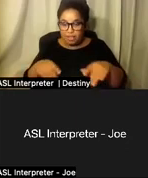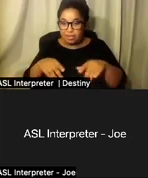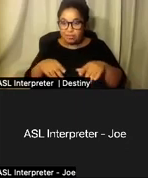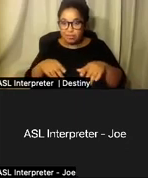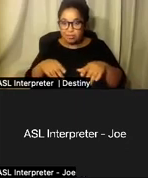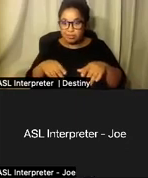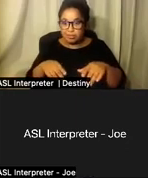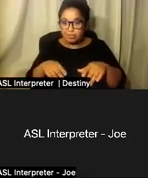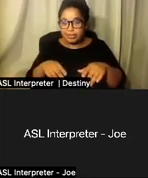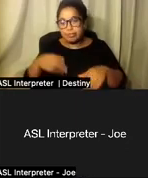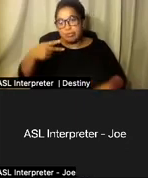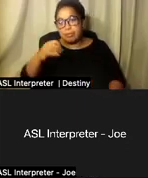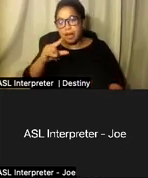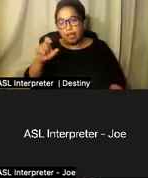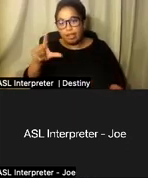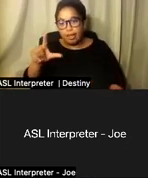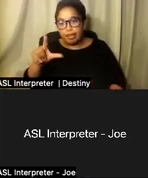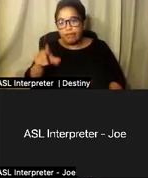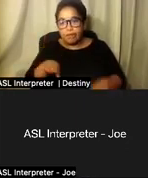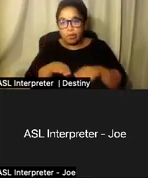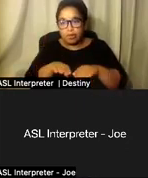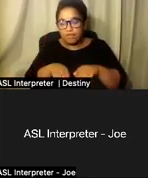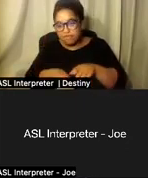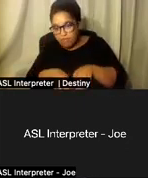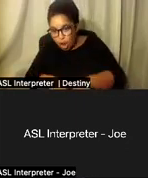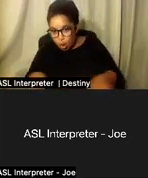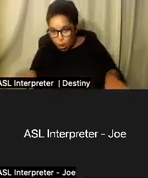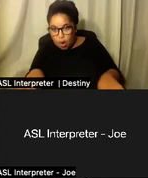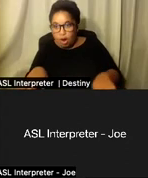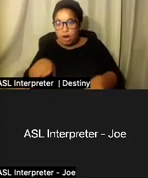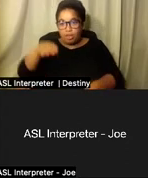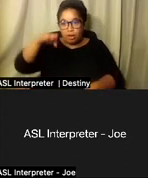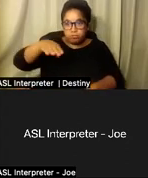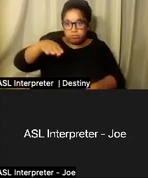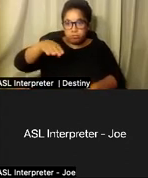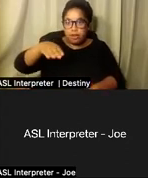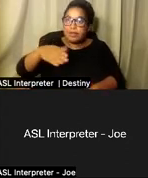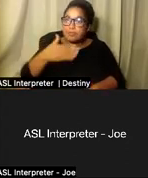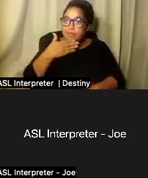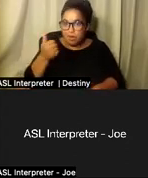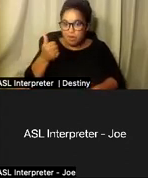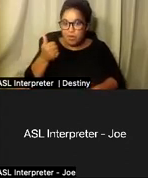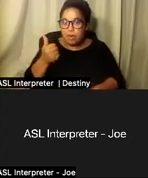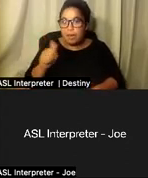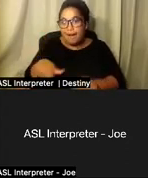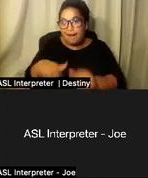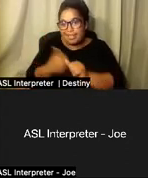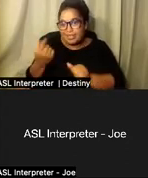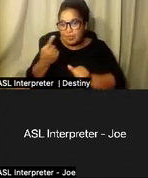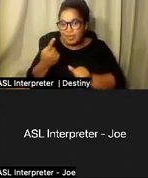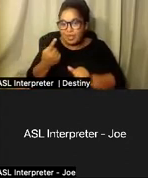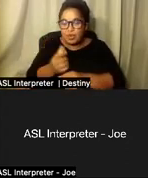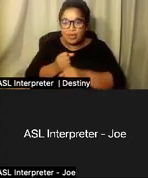is a 0 degree shear pull, much less likely to come apart. If you're putting it on the back of something, you're